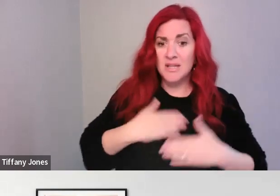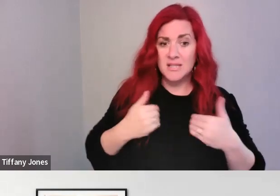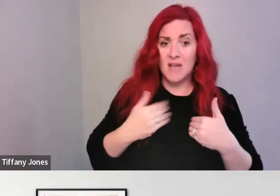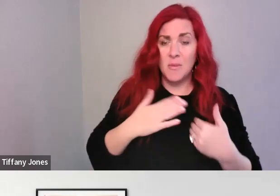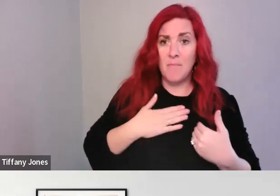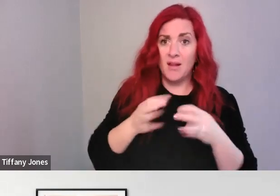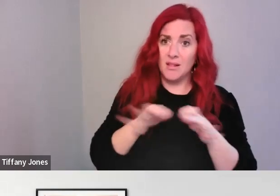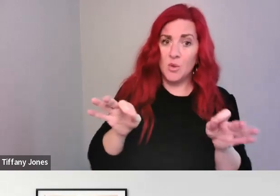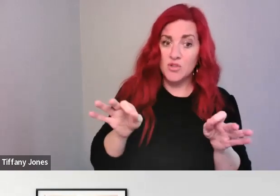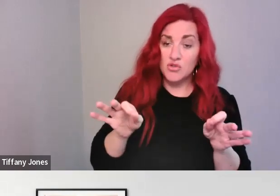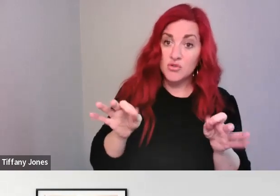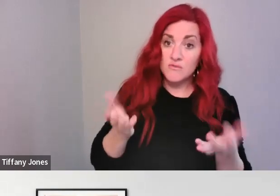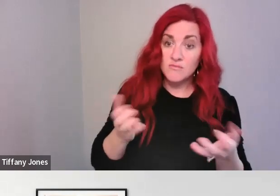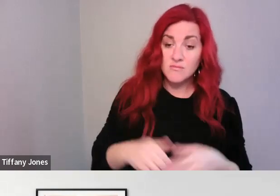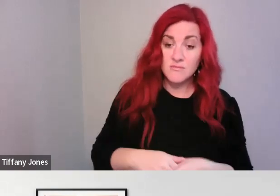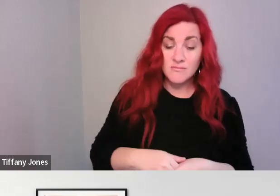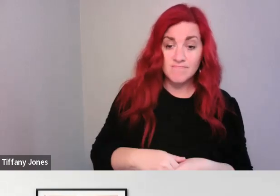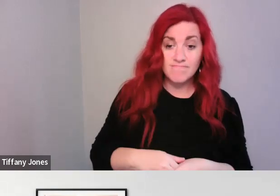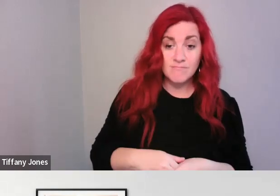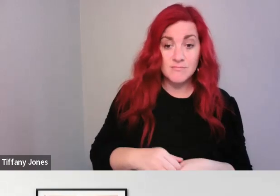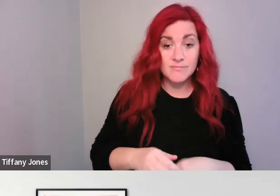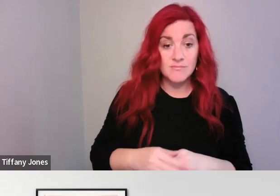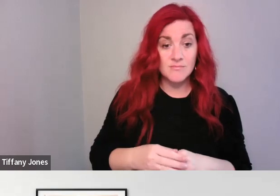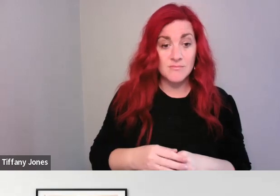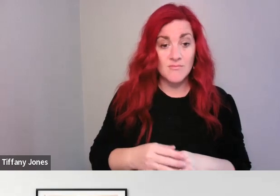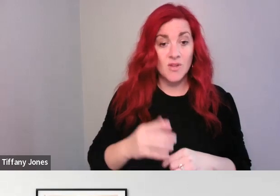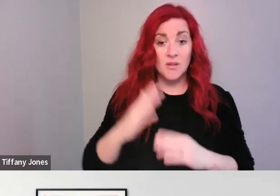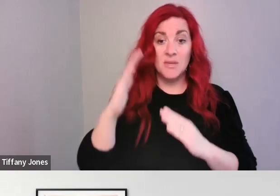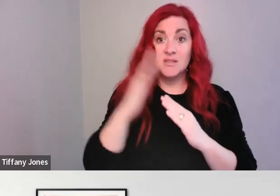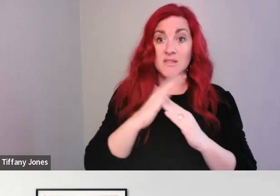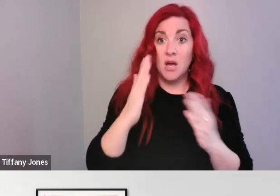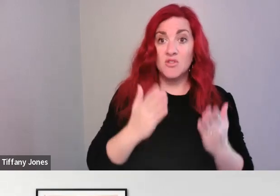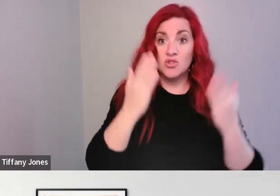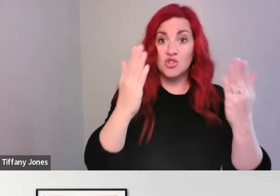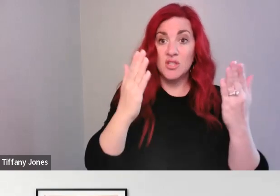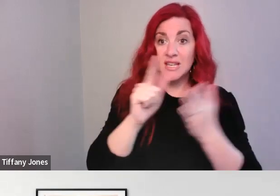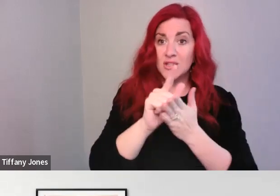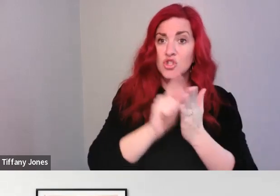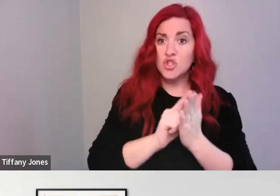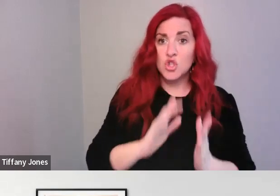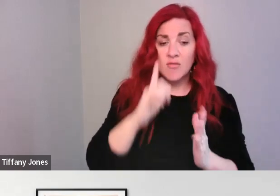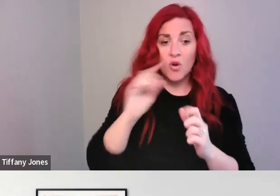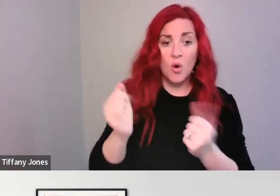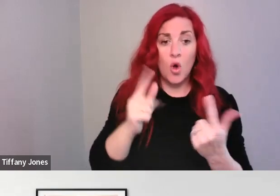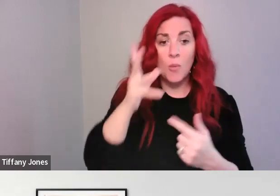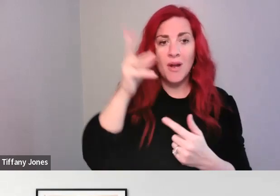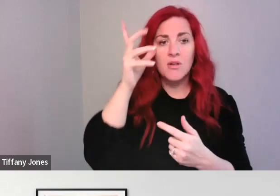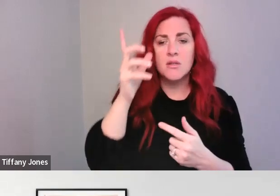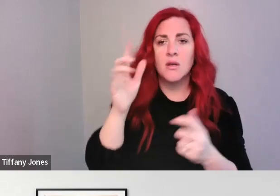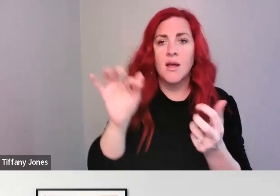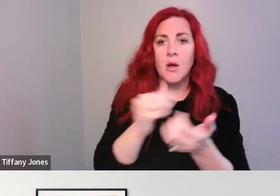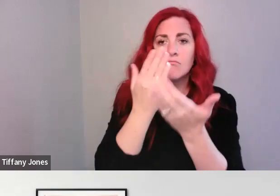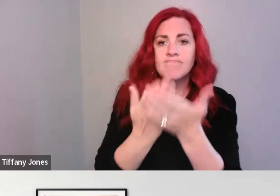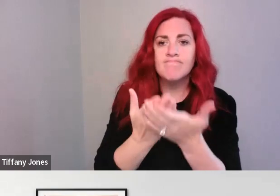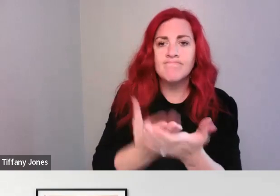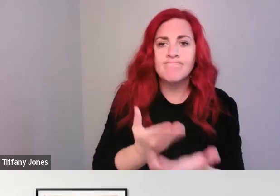my language? And my number one suggestion as an attorney to all parents is put everything in writing.